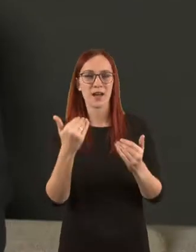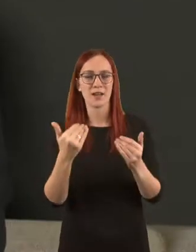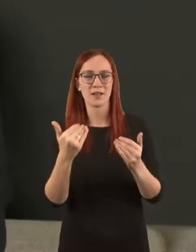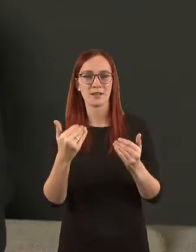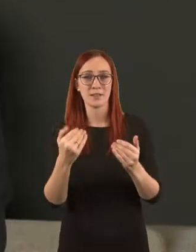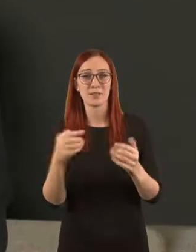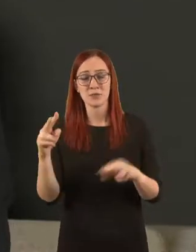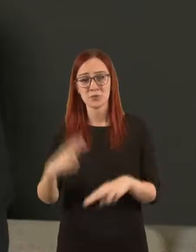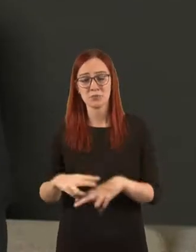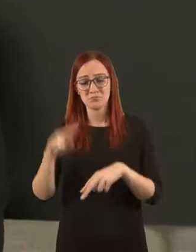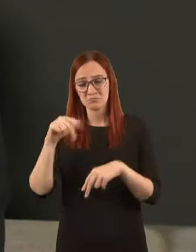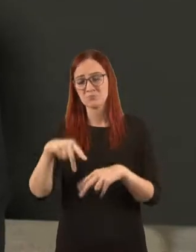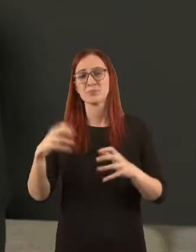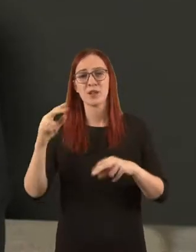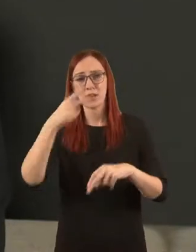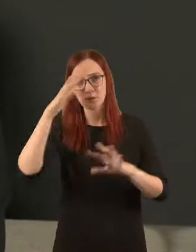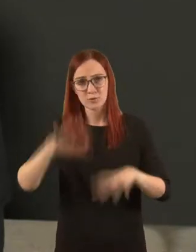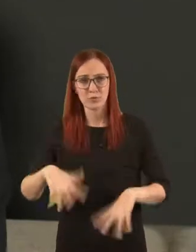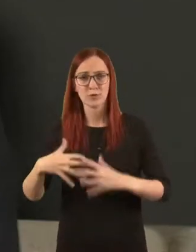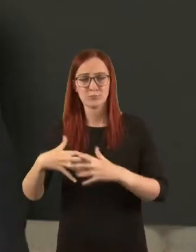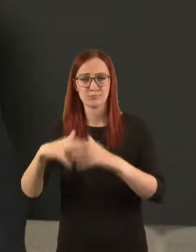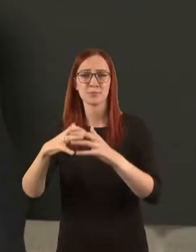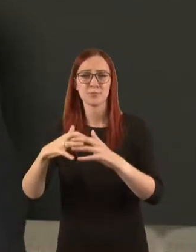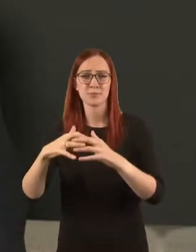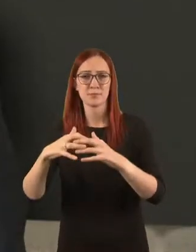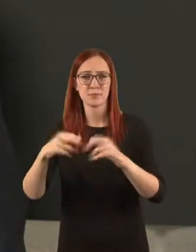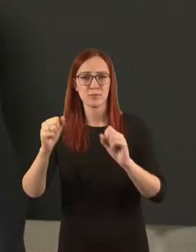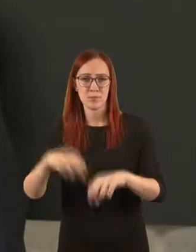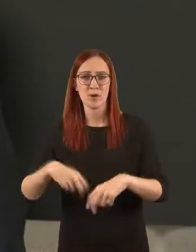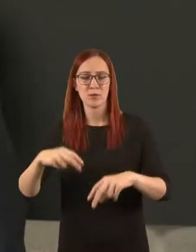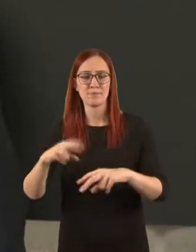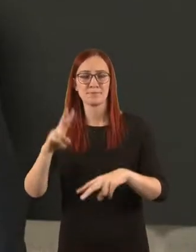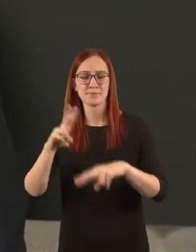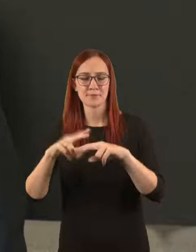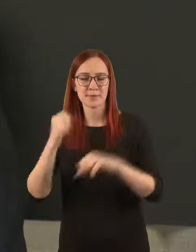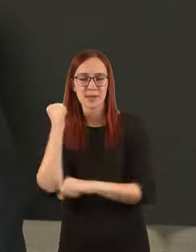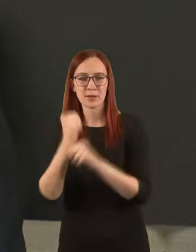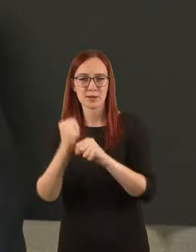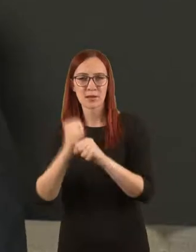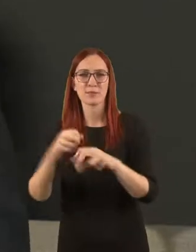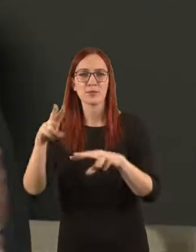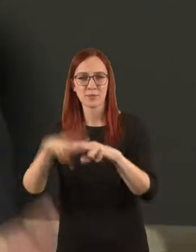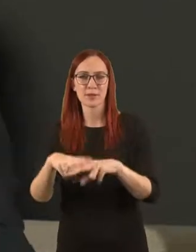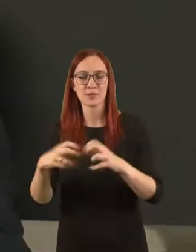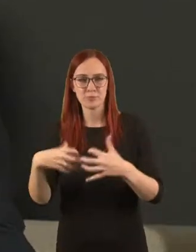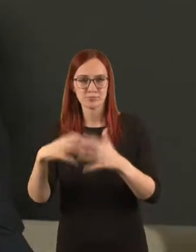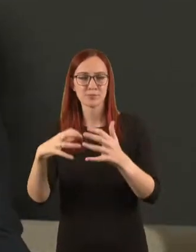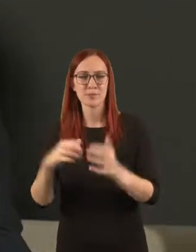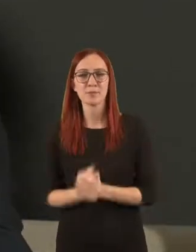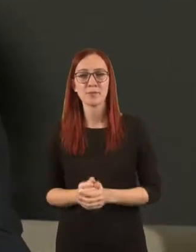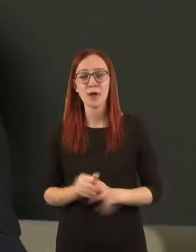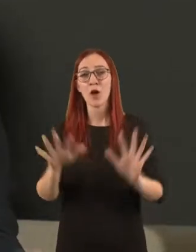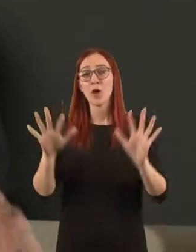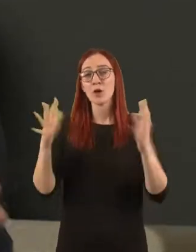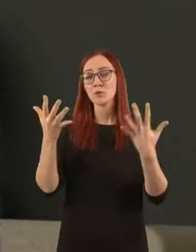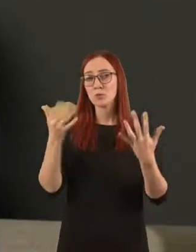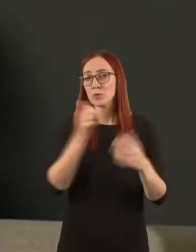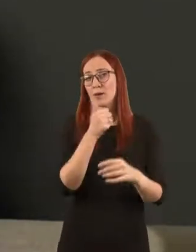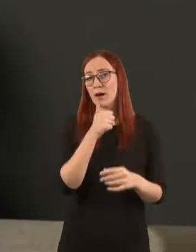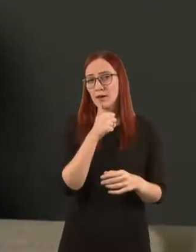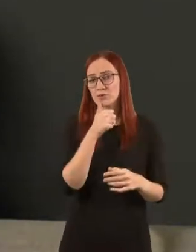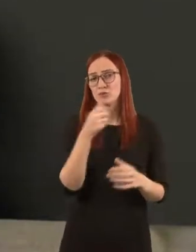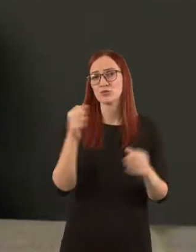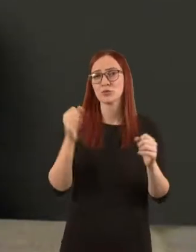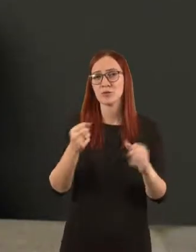not important, 1 kilowatt hour of electricity that is not important, helps us to create jobs locally in our